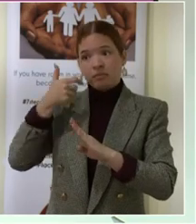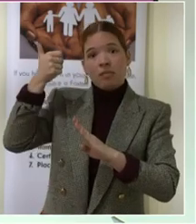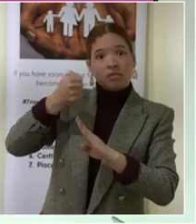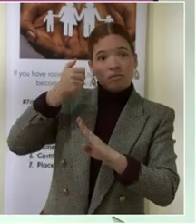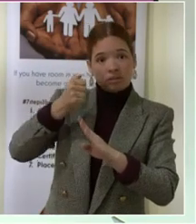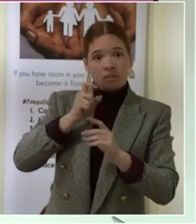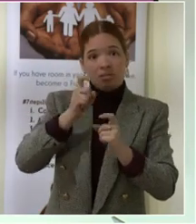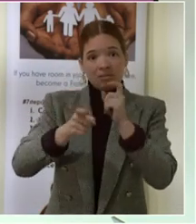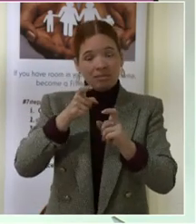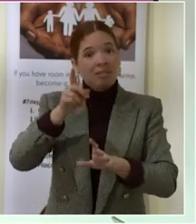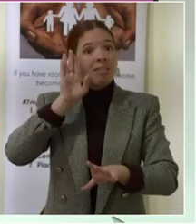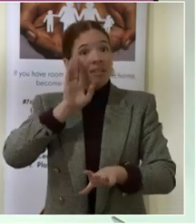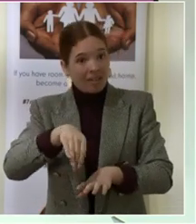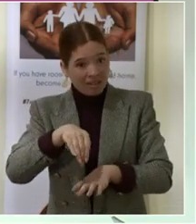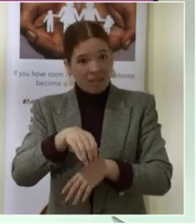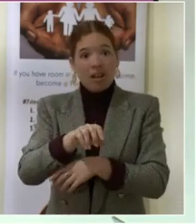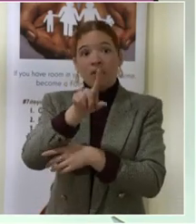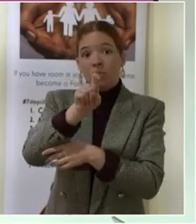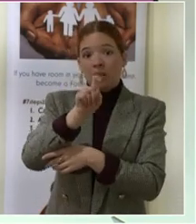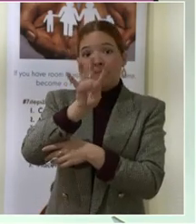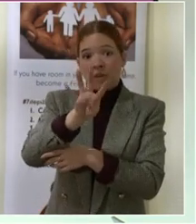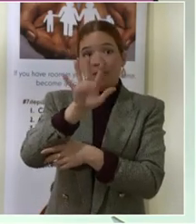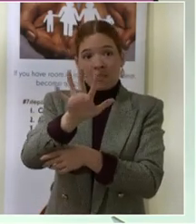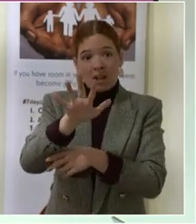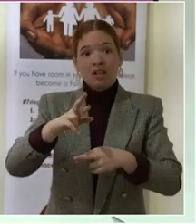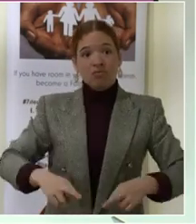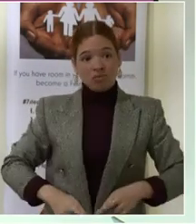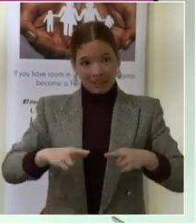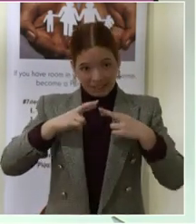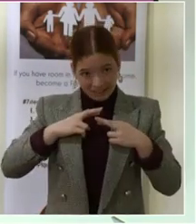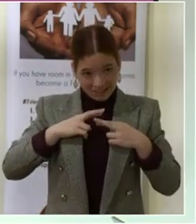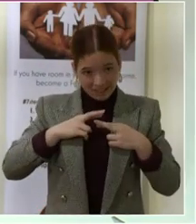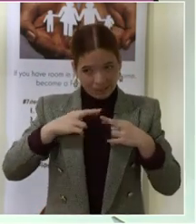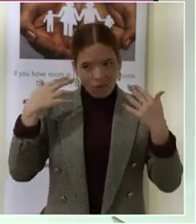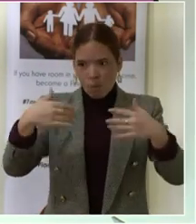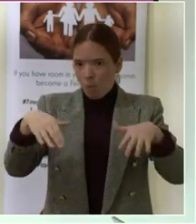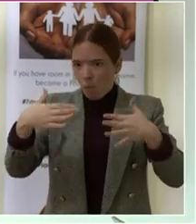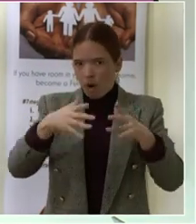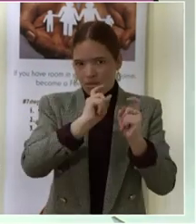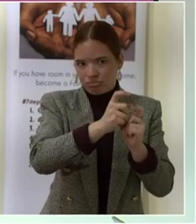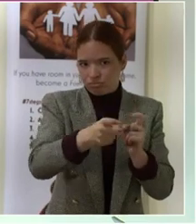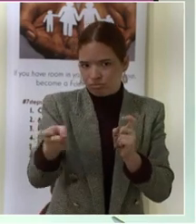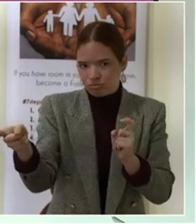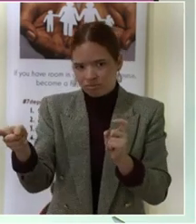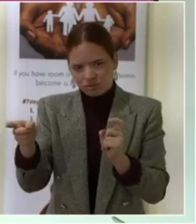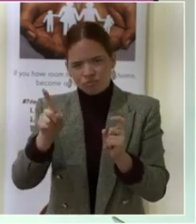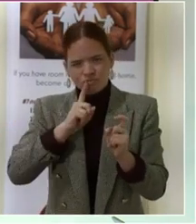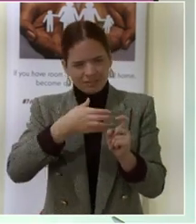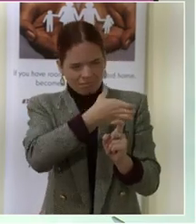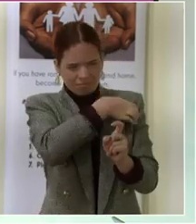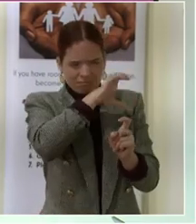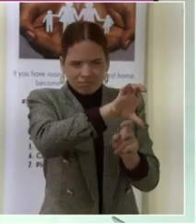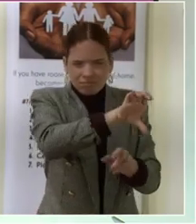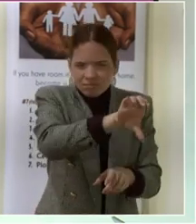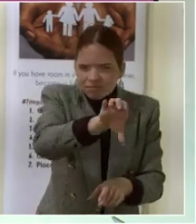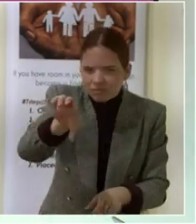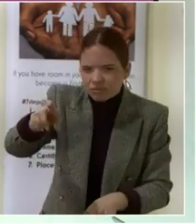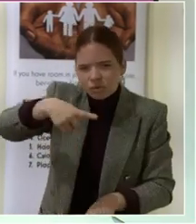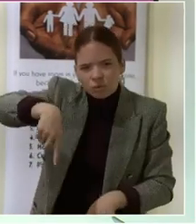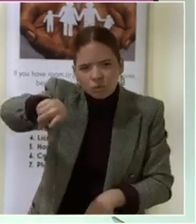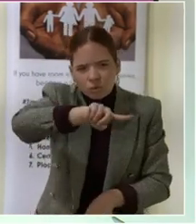and community-based organizations. And these grants empower people who already live and breathe